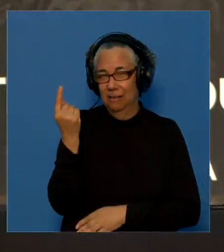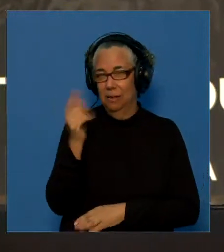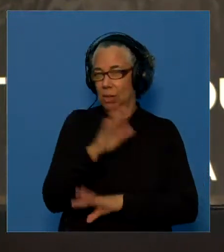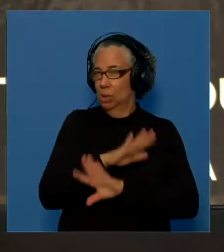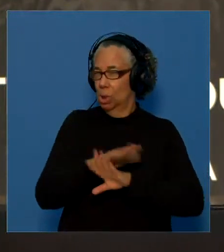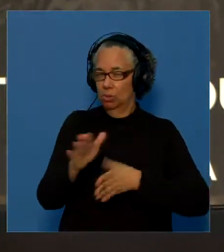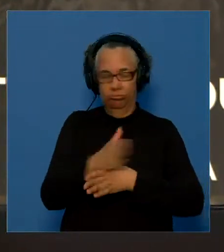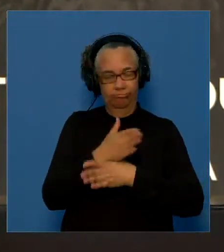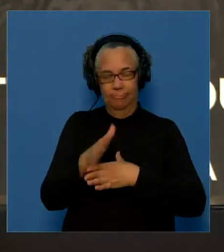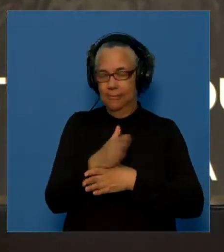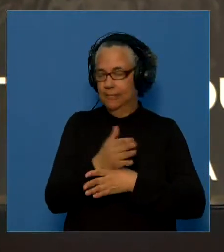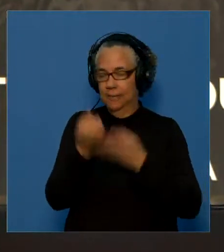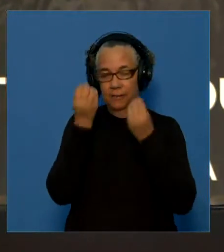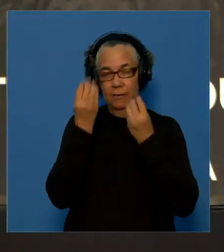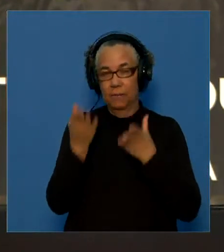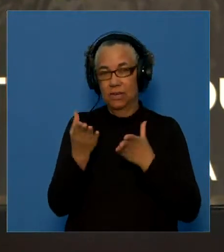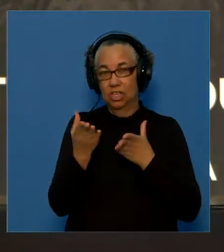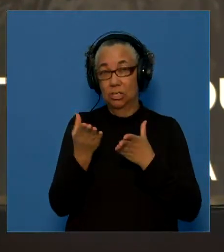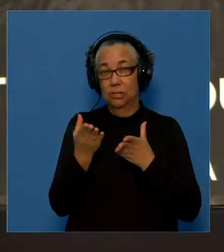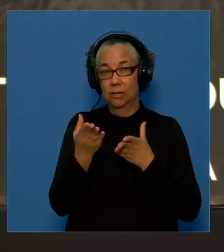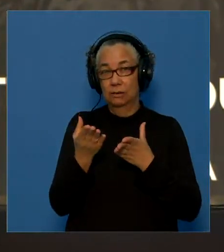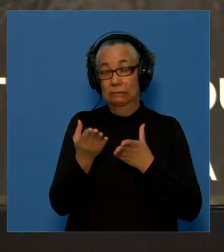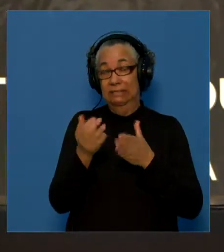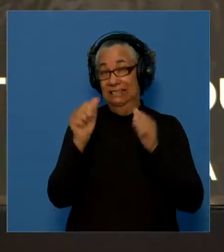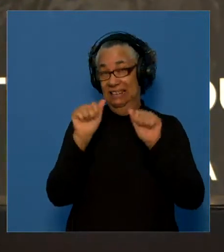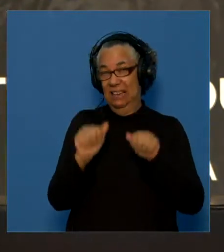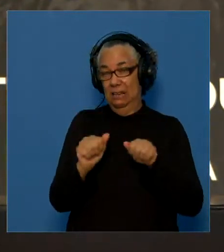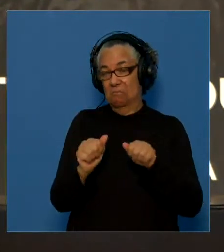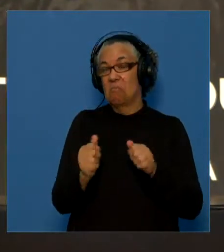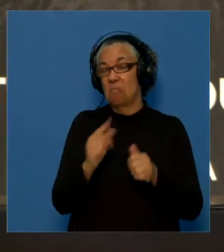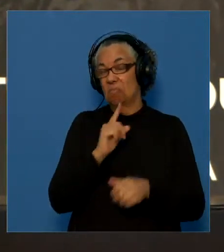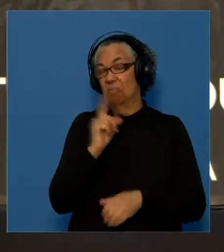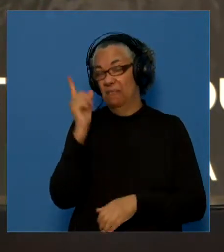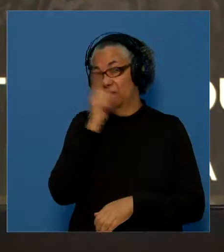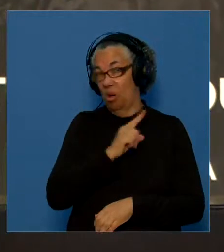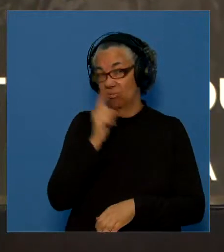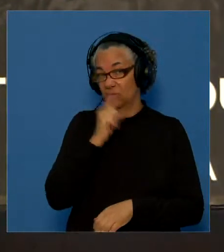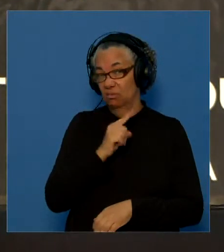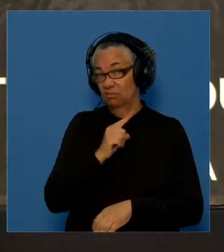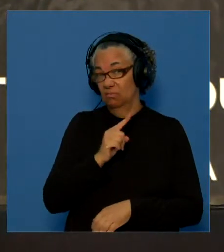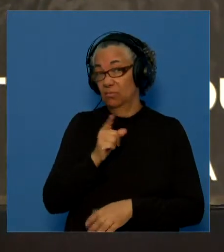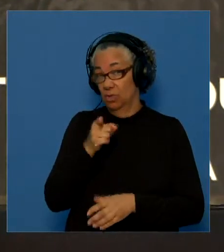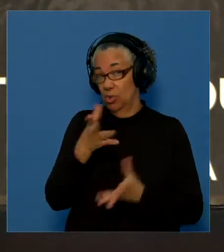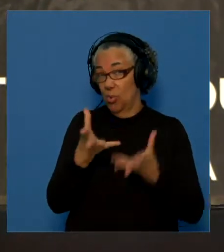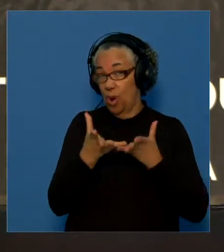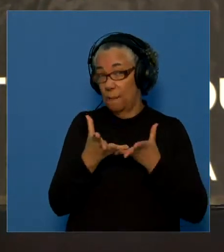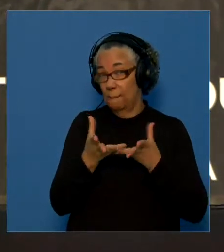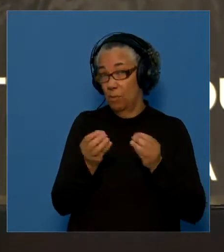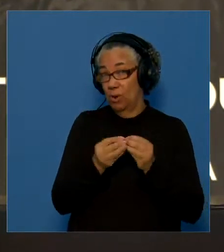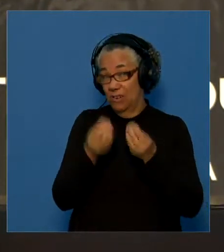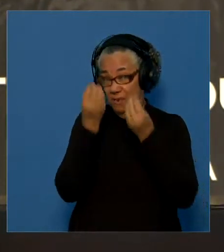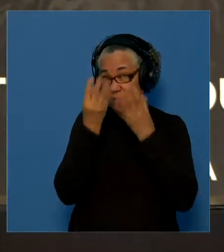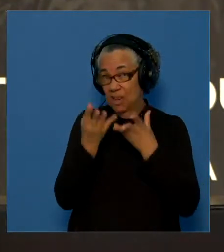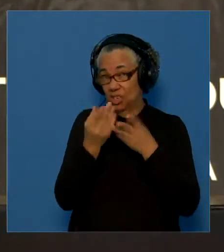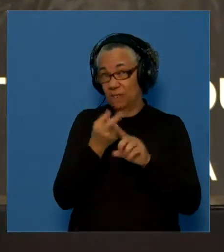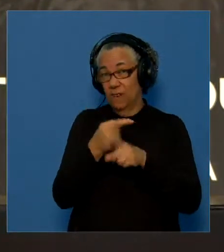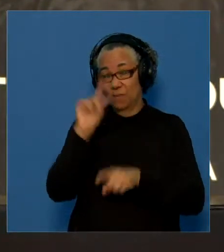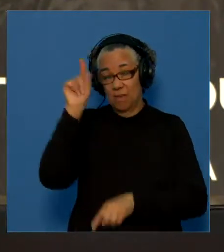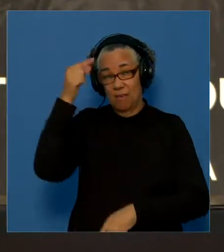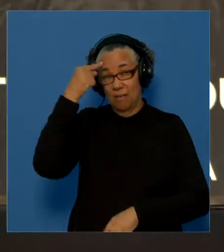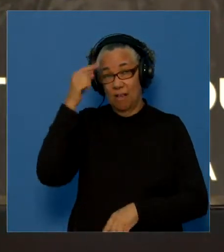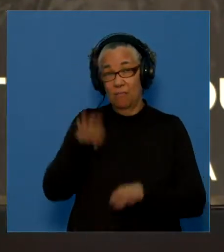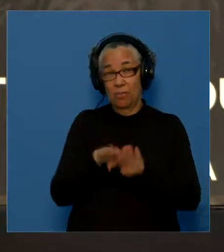this information, as they could very likely be false. If you want more details from the government of Bermuda,